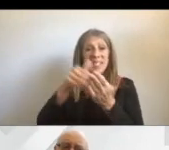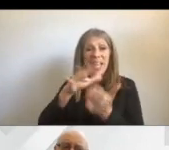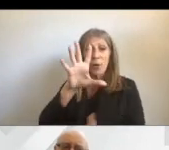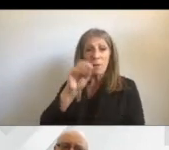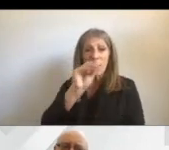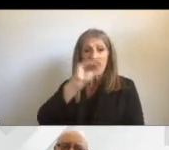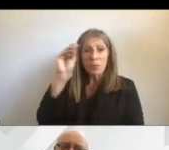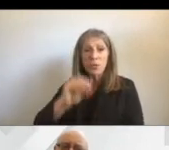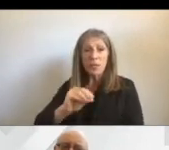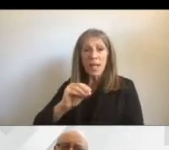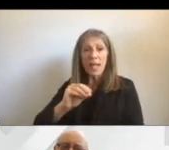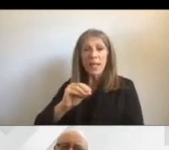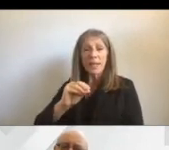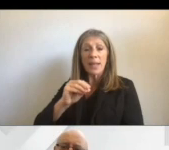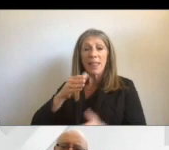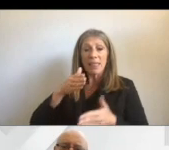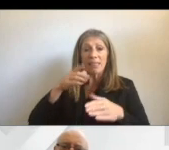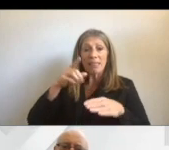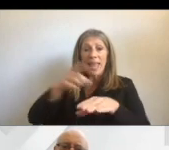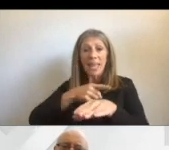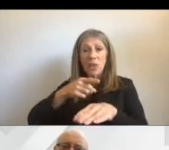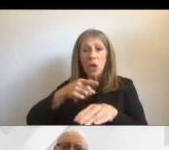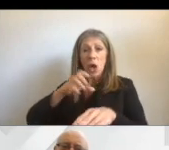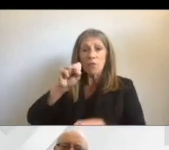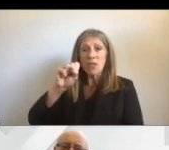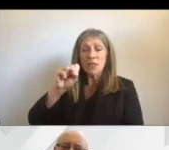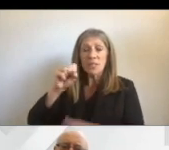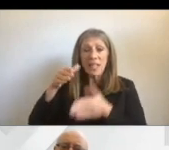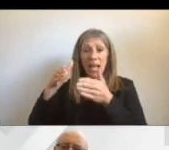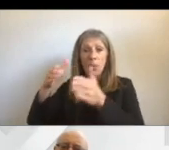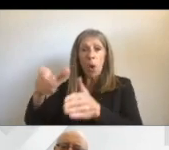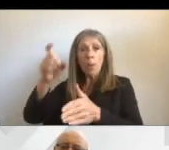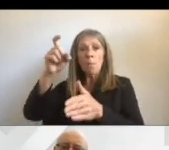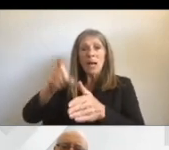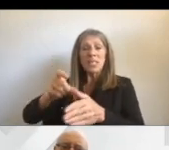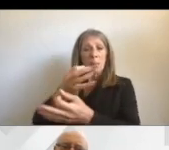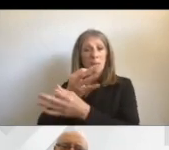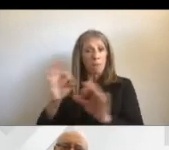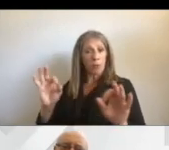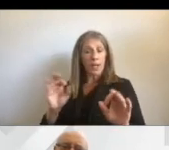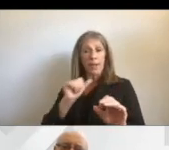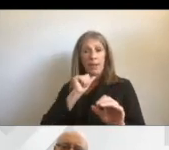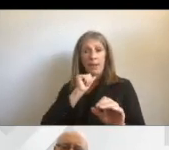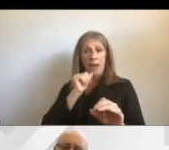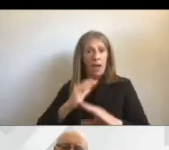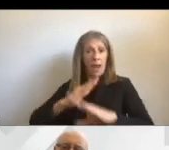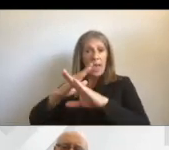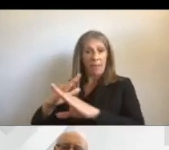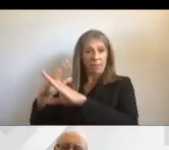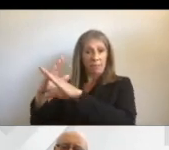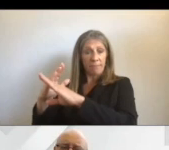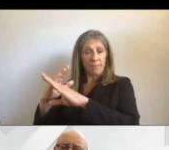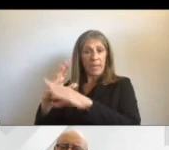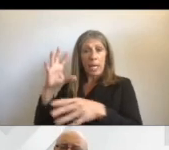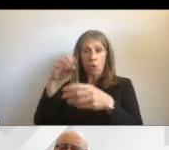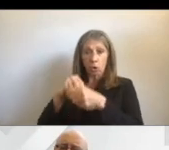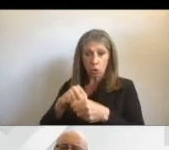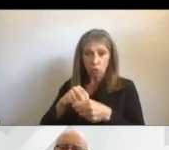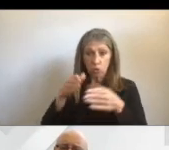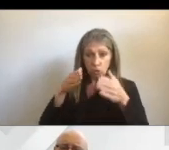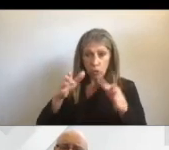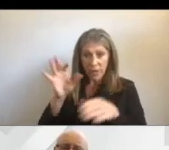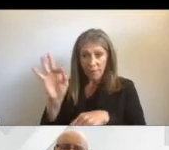is permitted to serve two parking spaces where front and rear entry parking are both permitted. So if you can back your